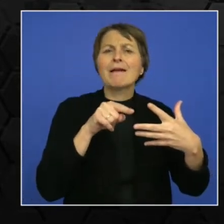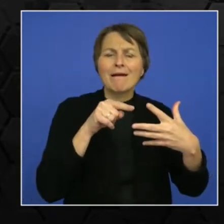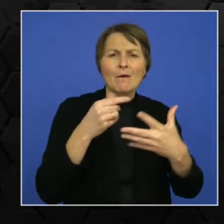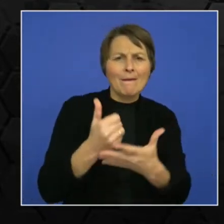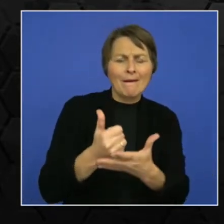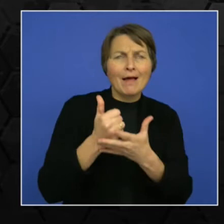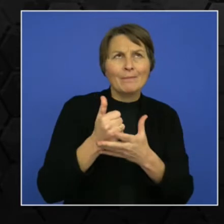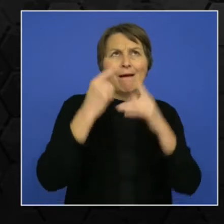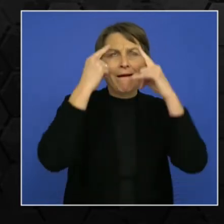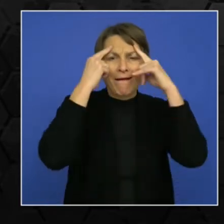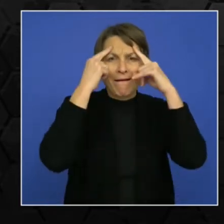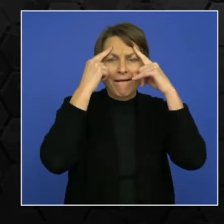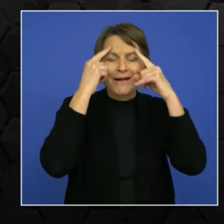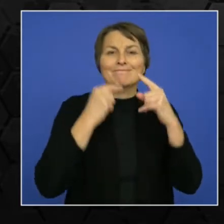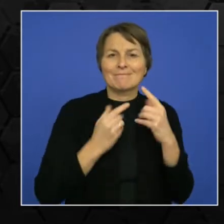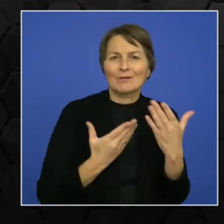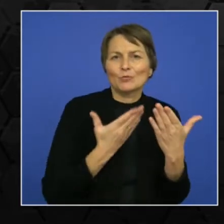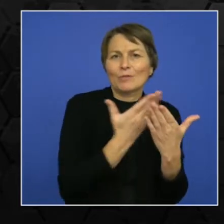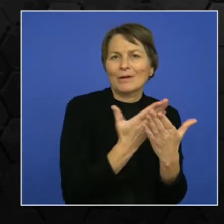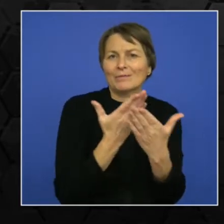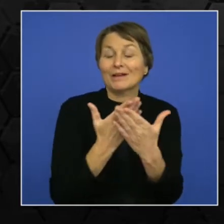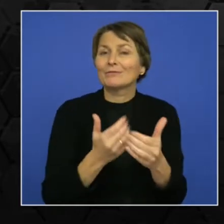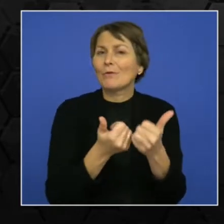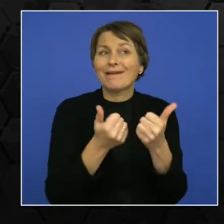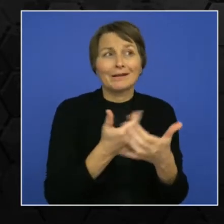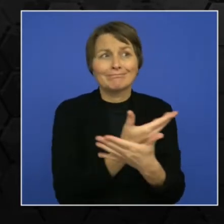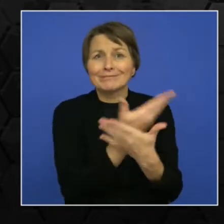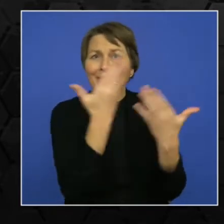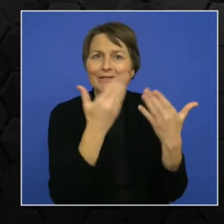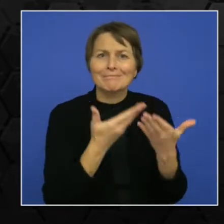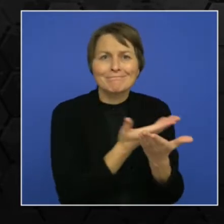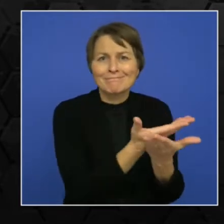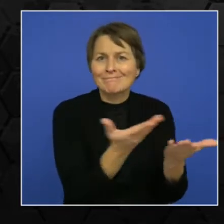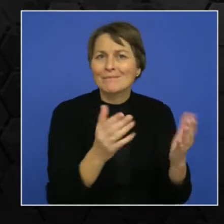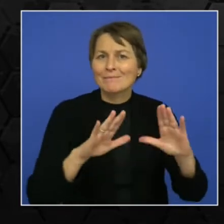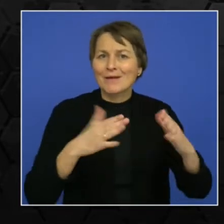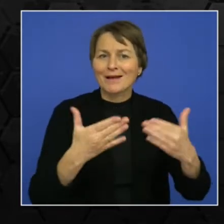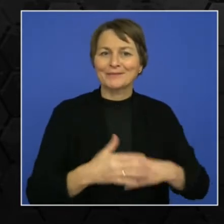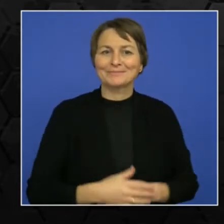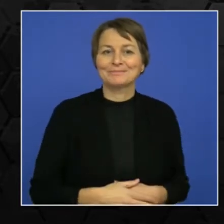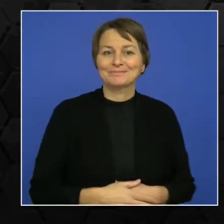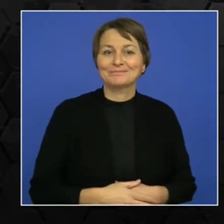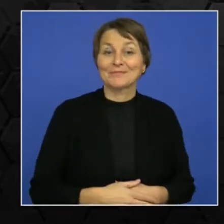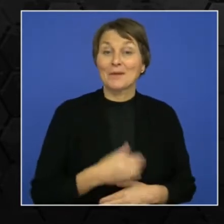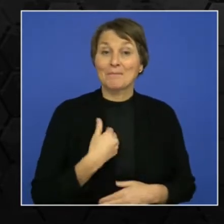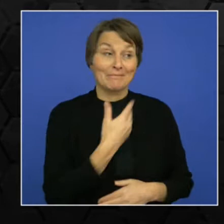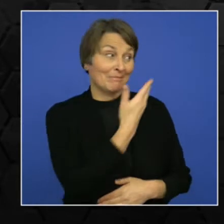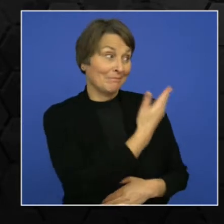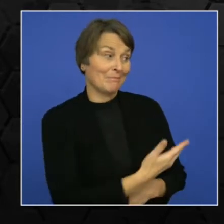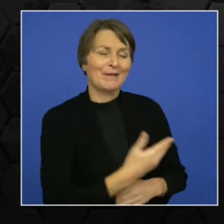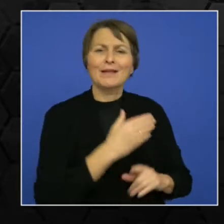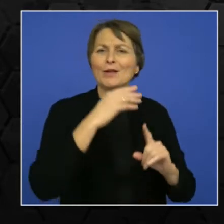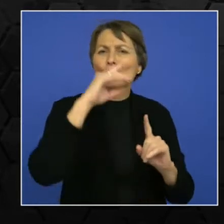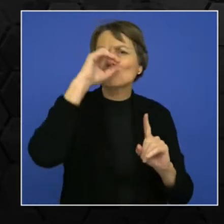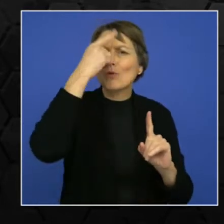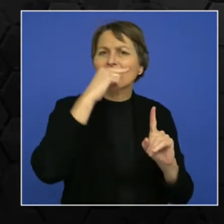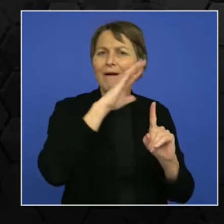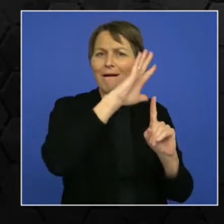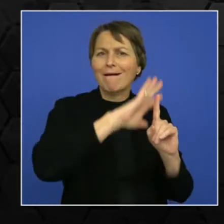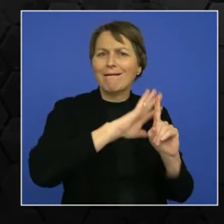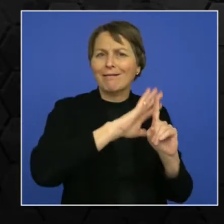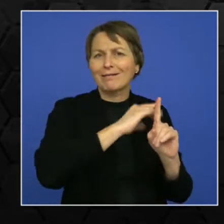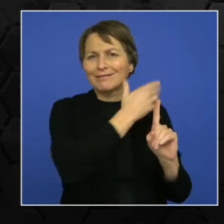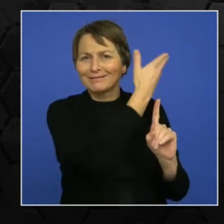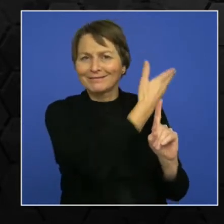that we have. So, like speaking of myself, like I'm also a Microsoft Run student ambassador. I'm currently doing my undergrad final year